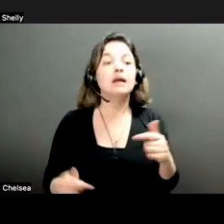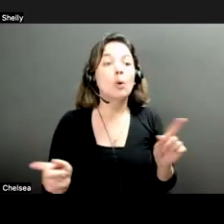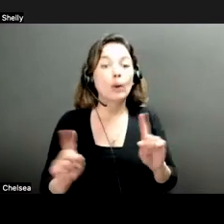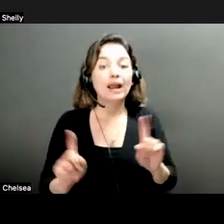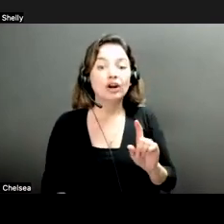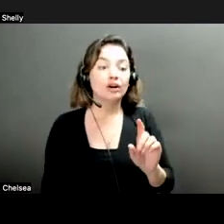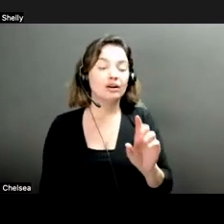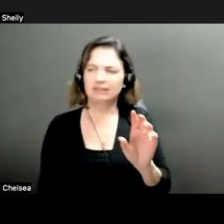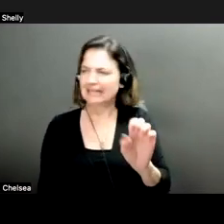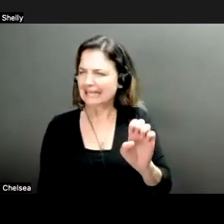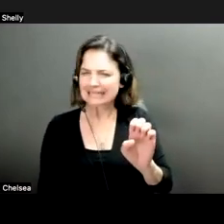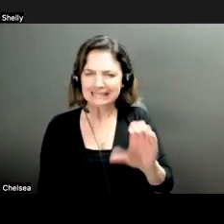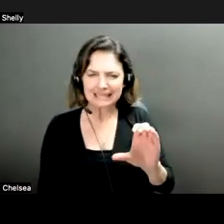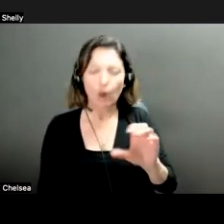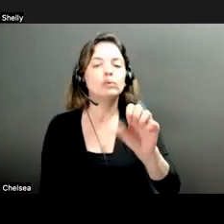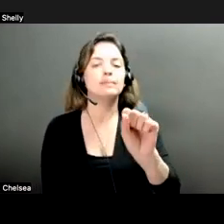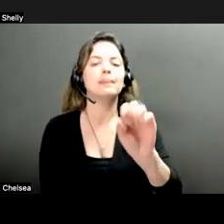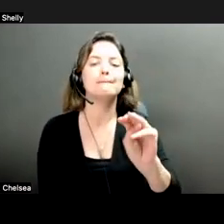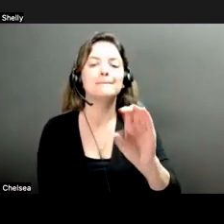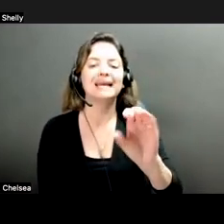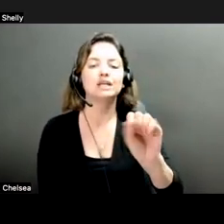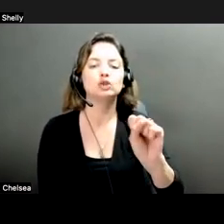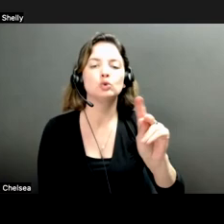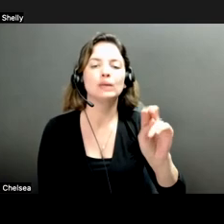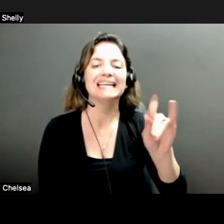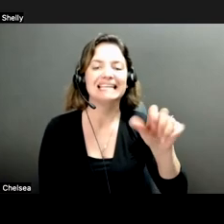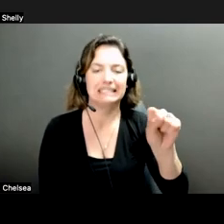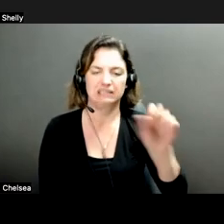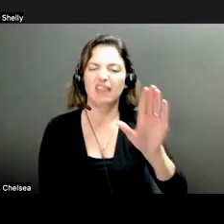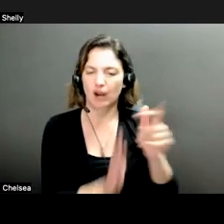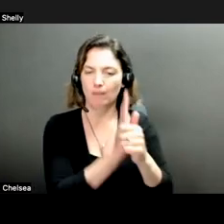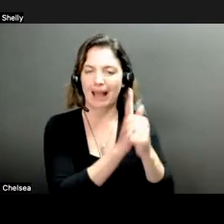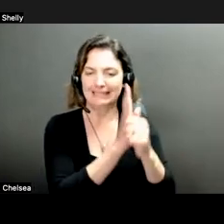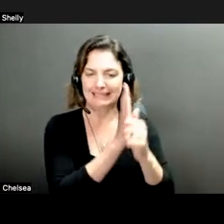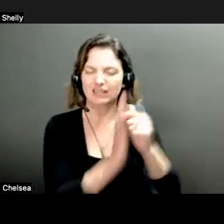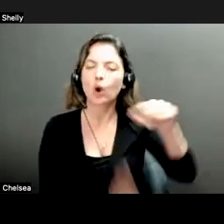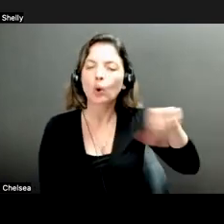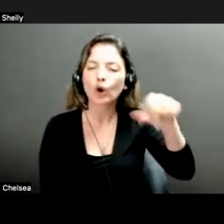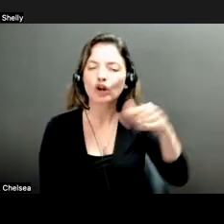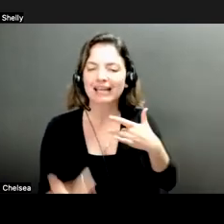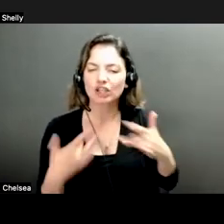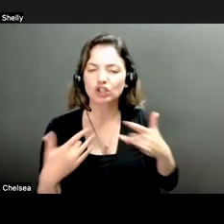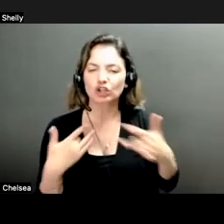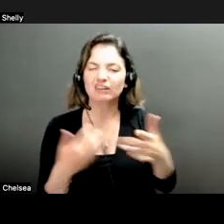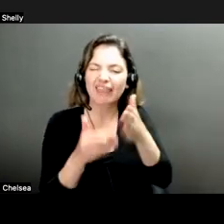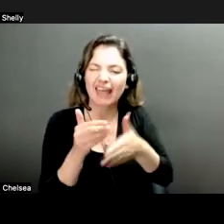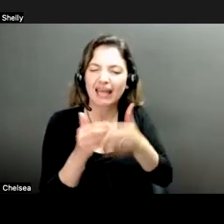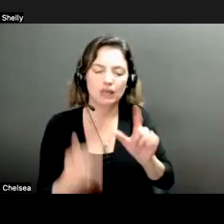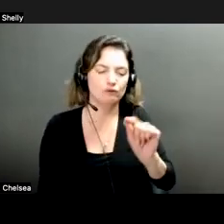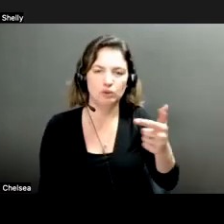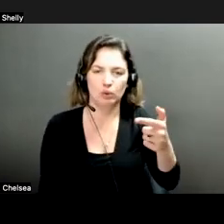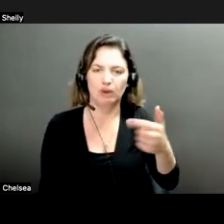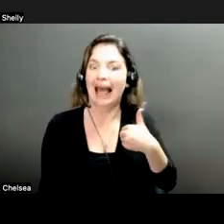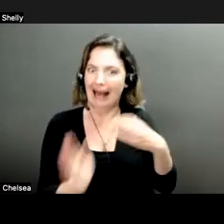McSweeney, Quarterly Concern, issue 61 at the end of 2021. And if you